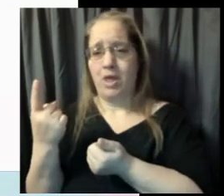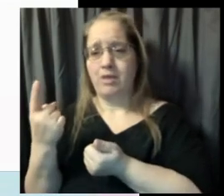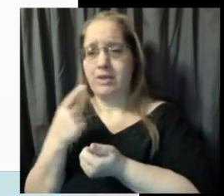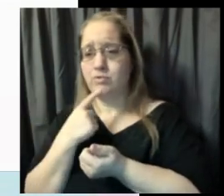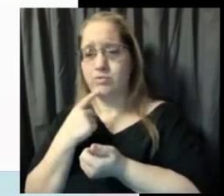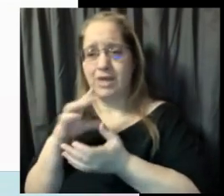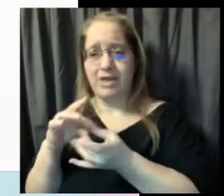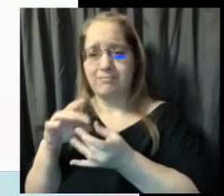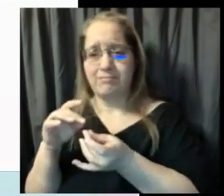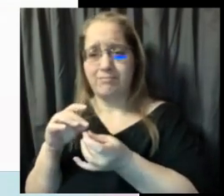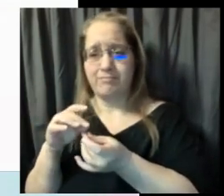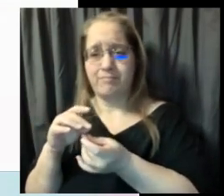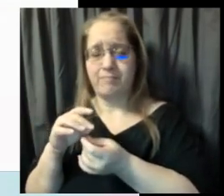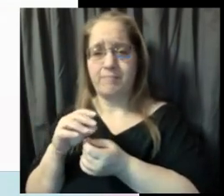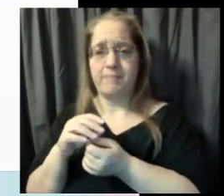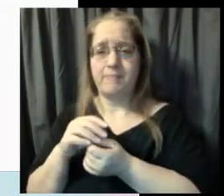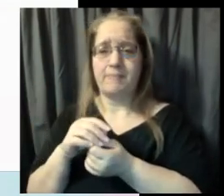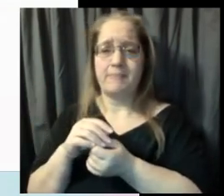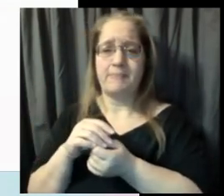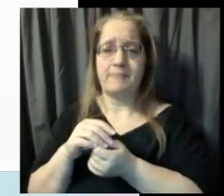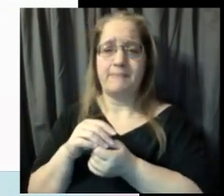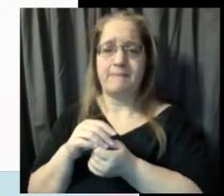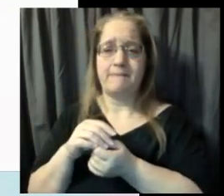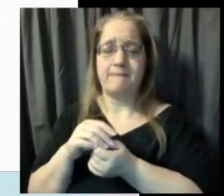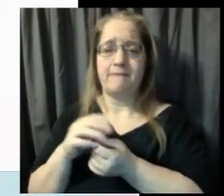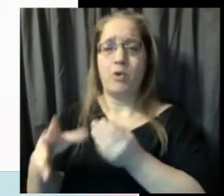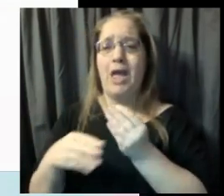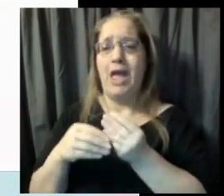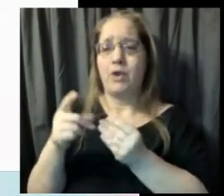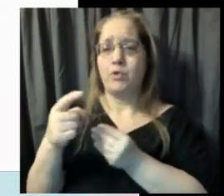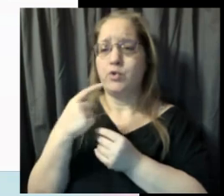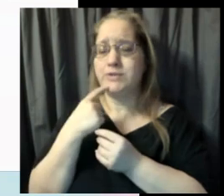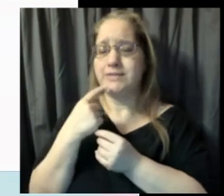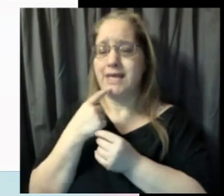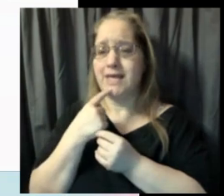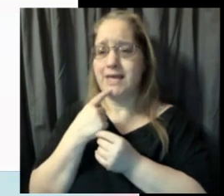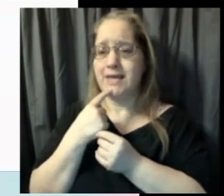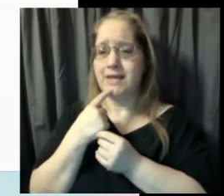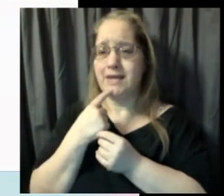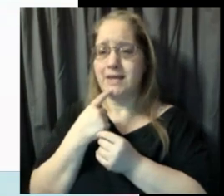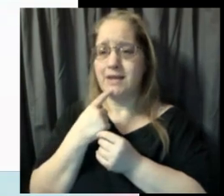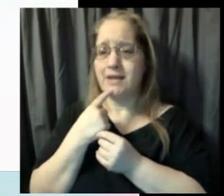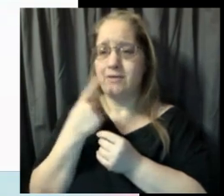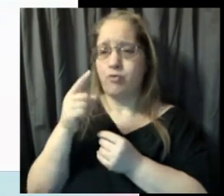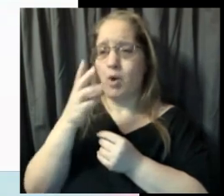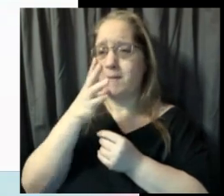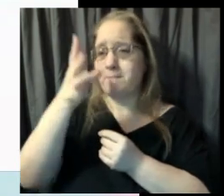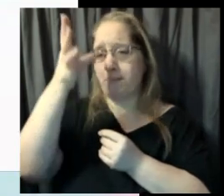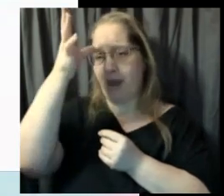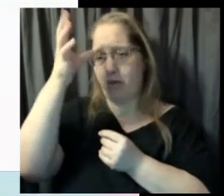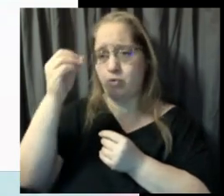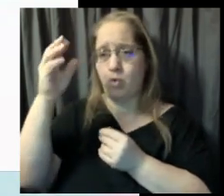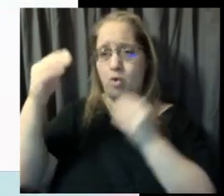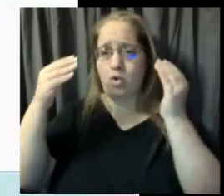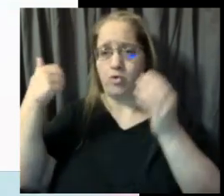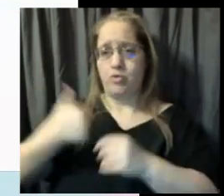to chime in. Yeah, I think just kind of piggybacking what you're saying, Ashley, For parents or adults